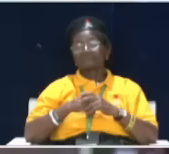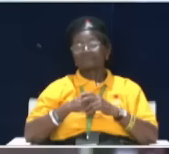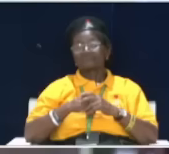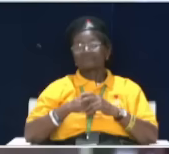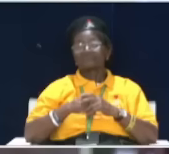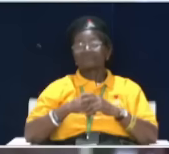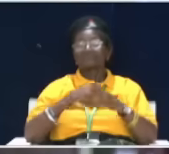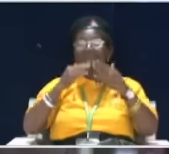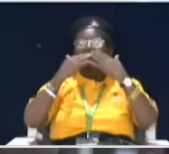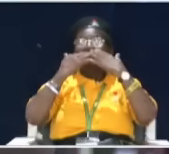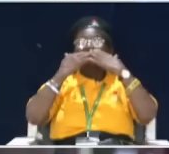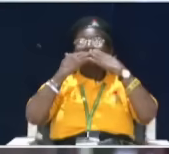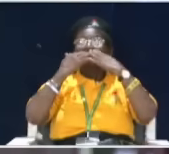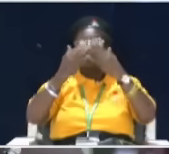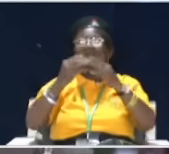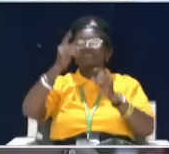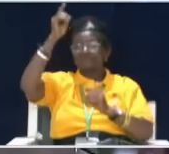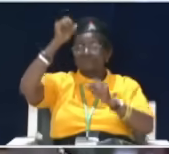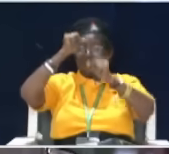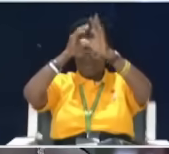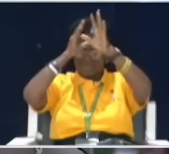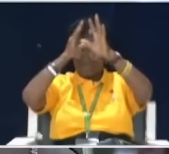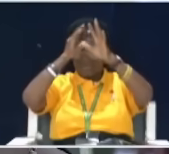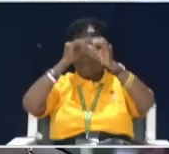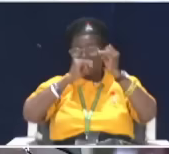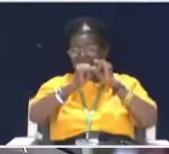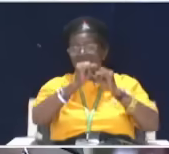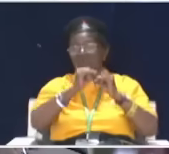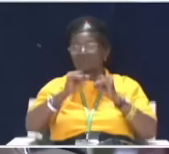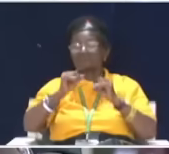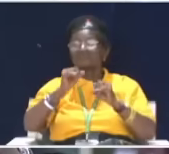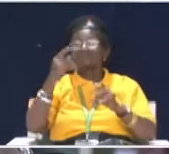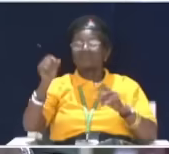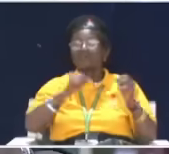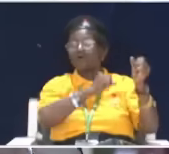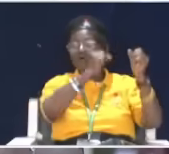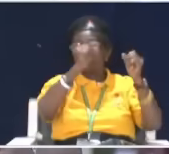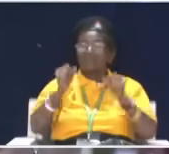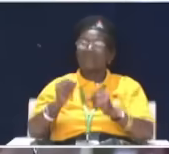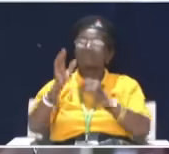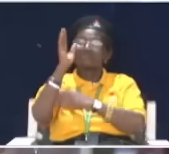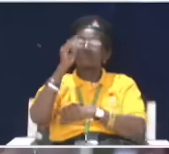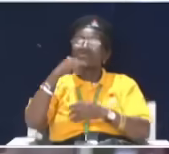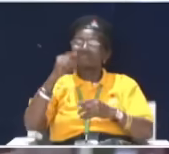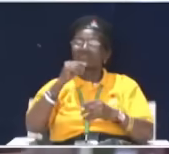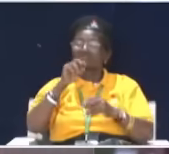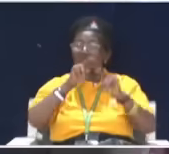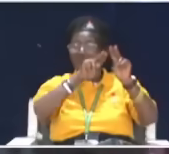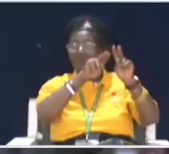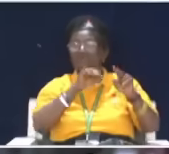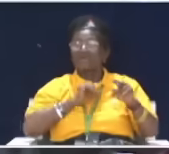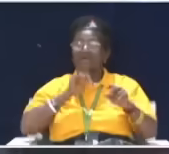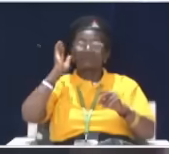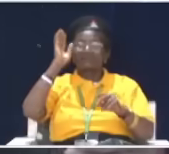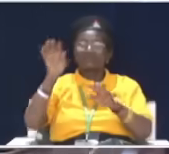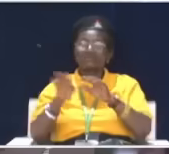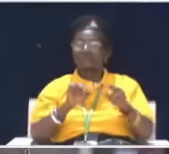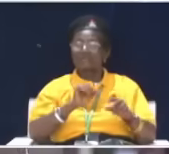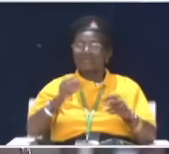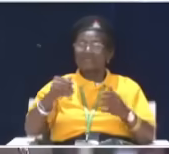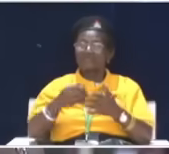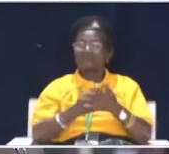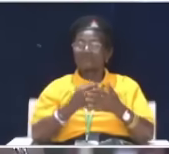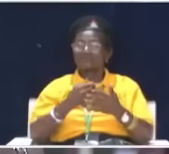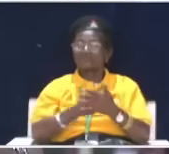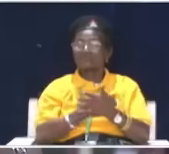Thank you, Father. Amen. Isaiah 43 verse 19, the Almighty God says, behold, I will do a new thing.